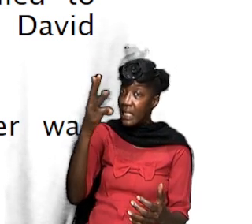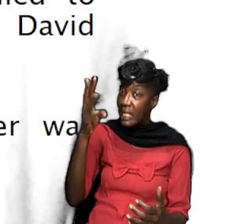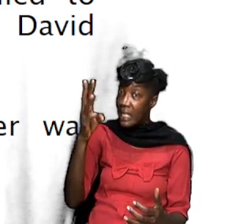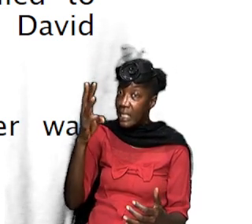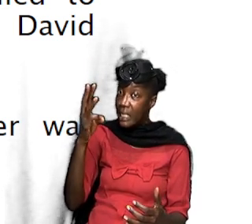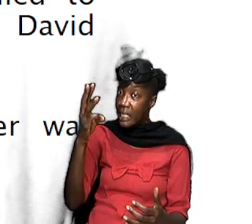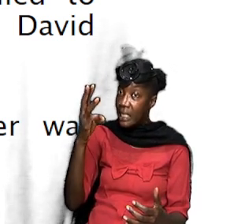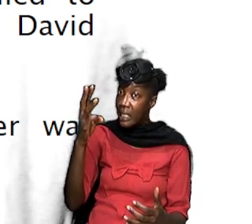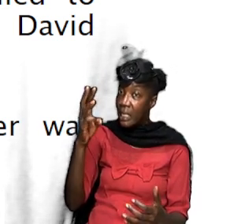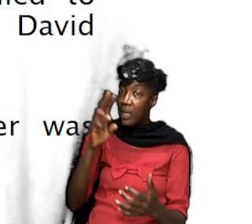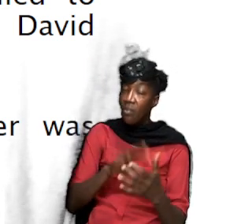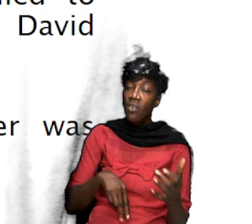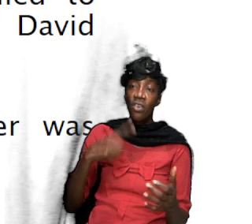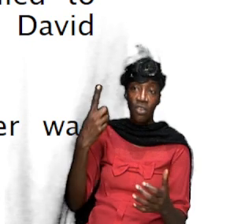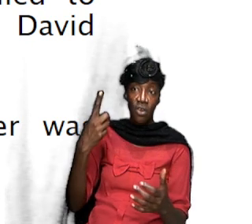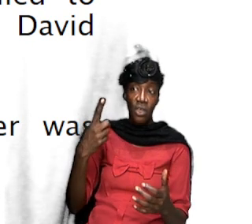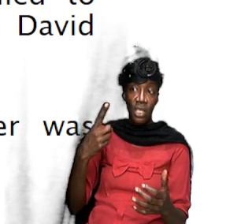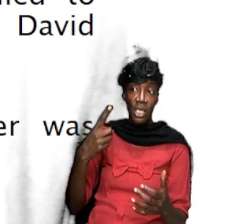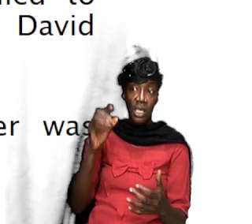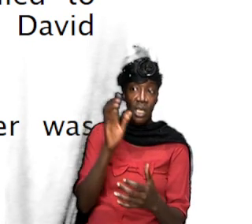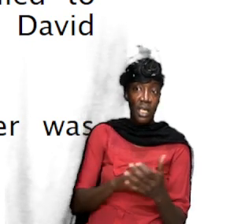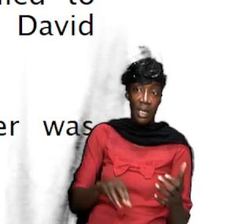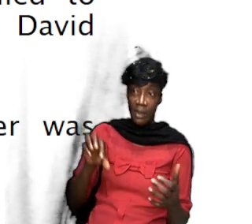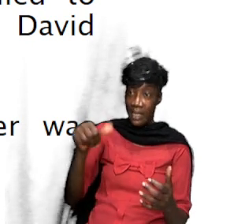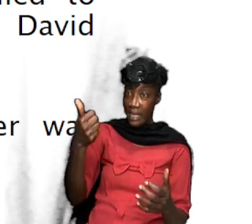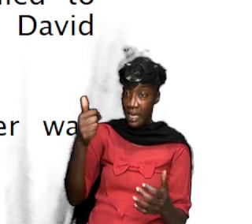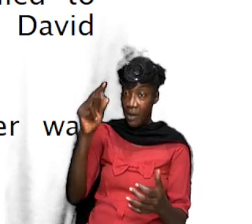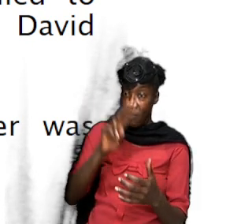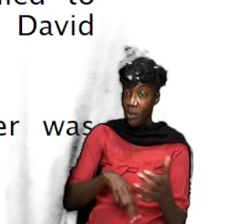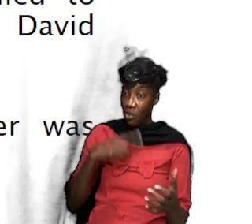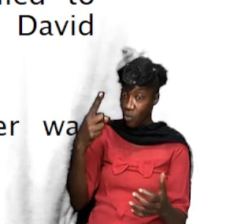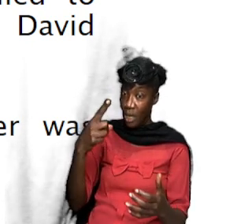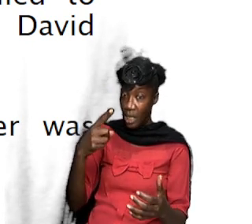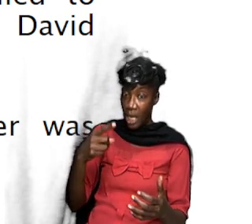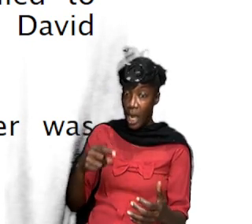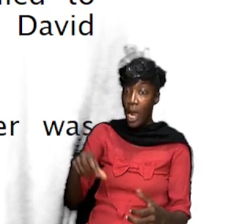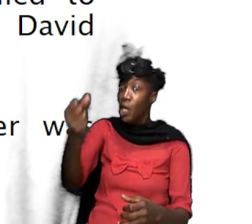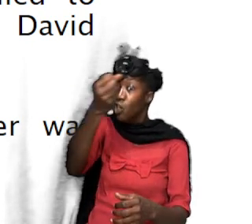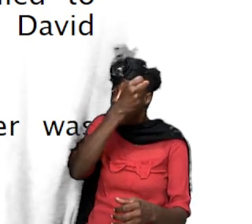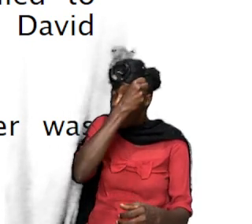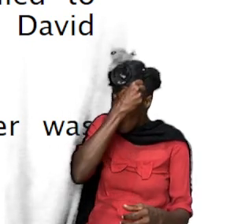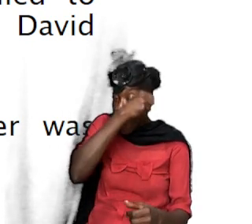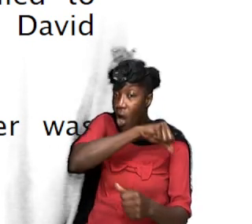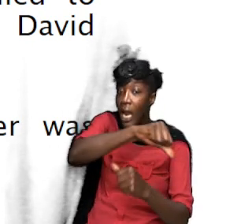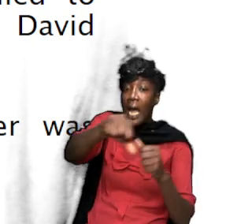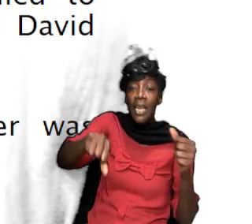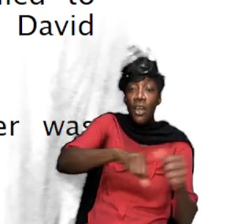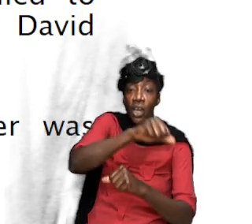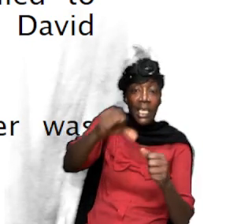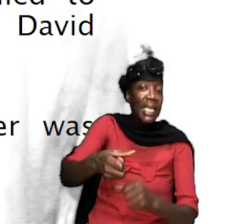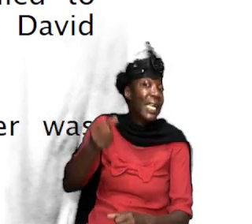1, Saul anointed Samuel.